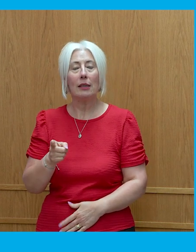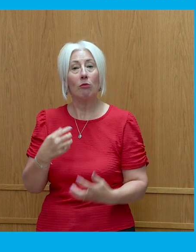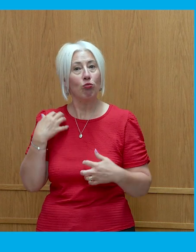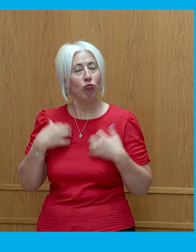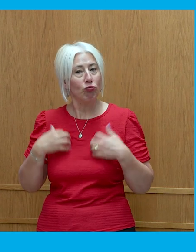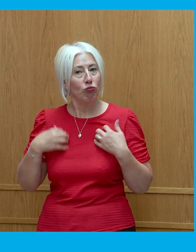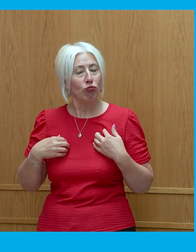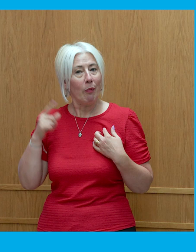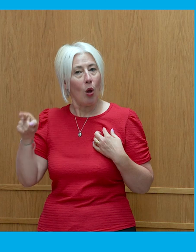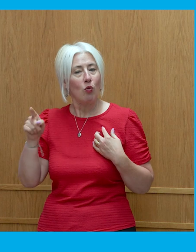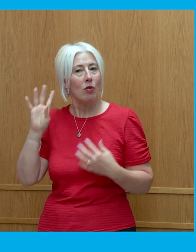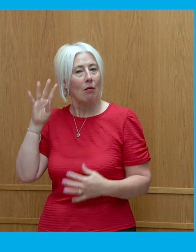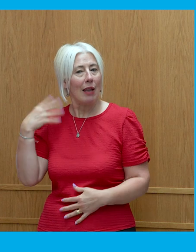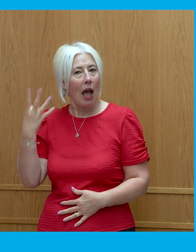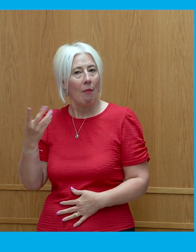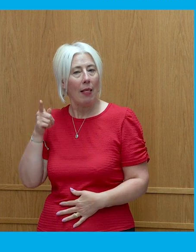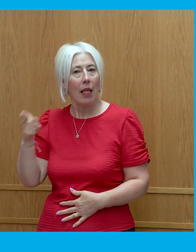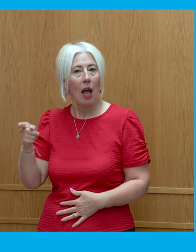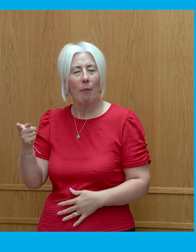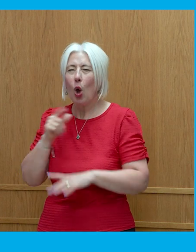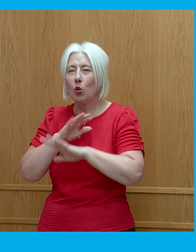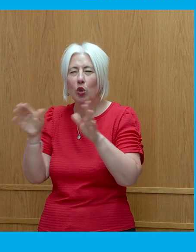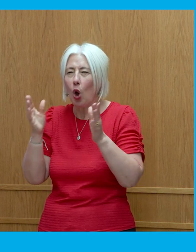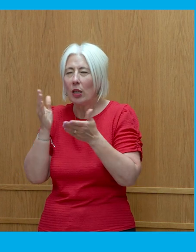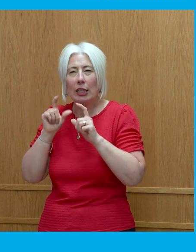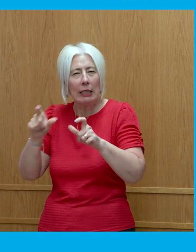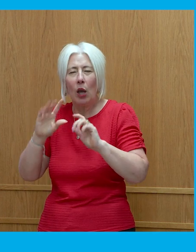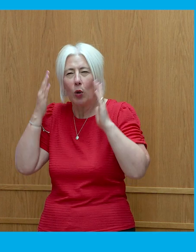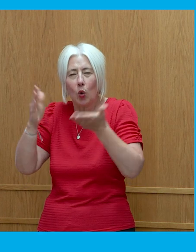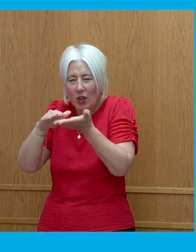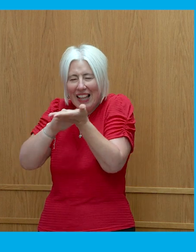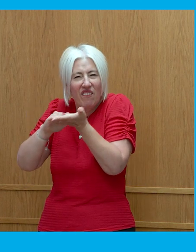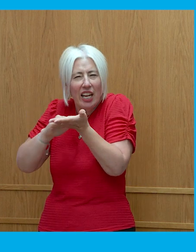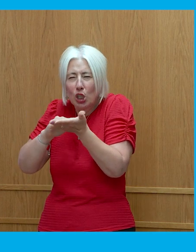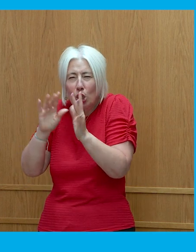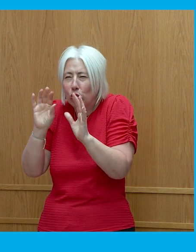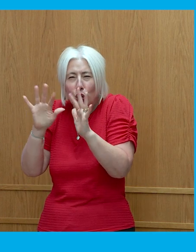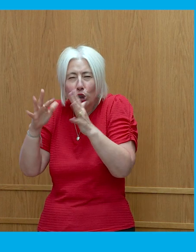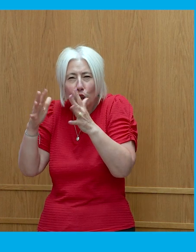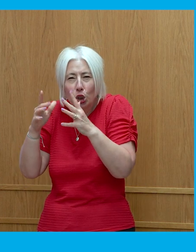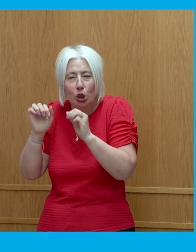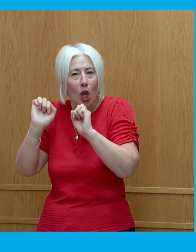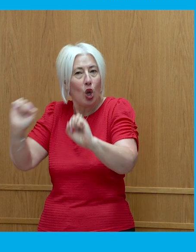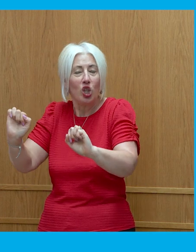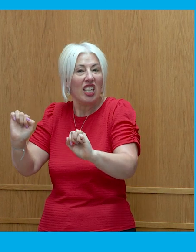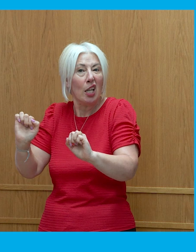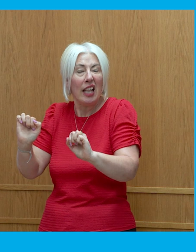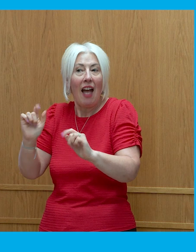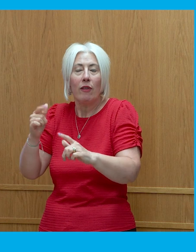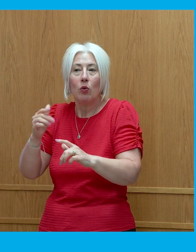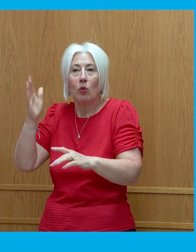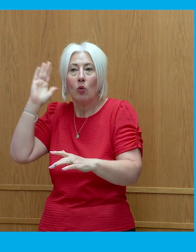about Kamala, as she is so undefined still, that she doesn't necessarily have to talk about things.